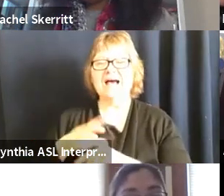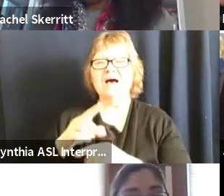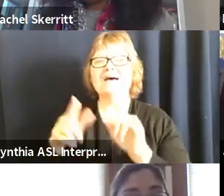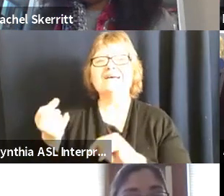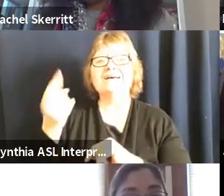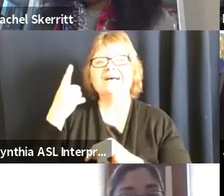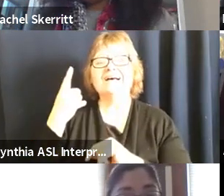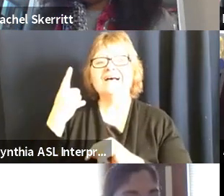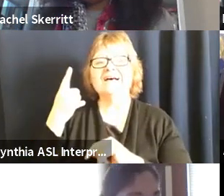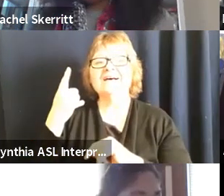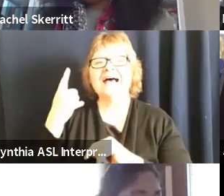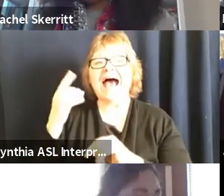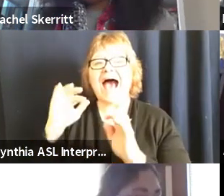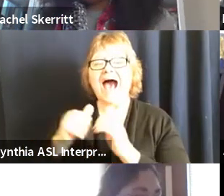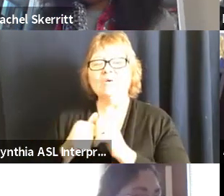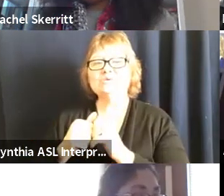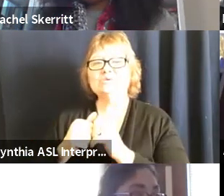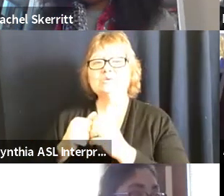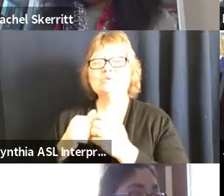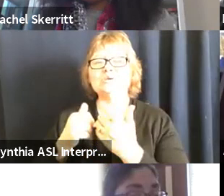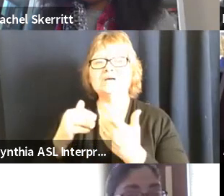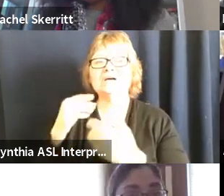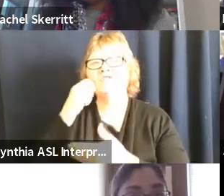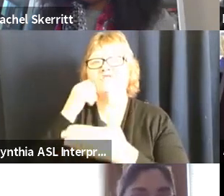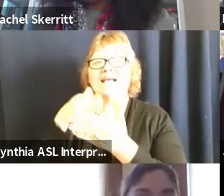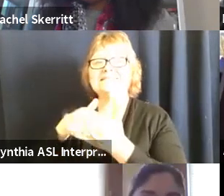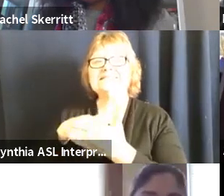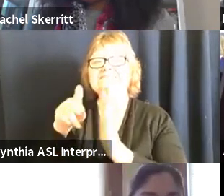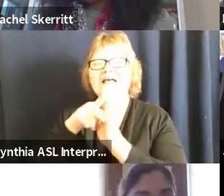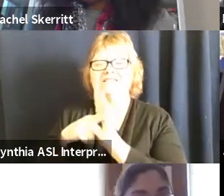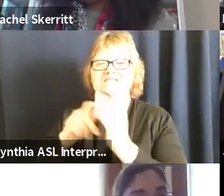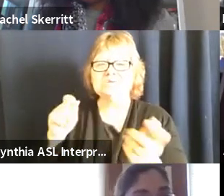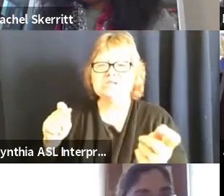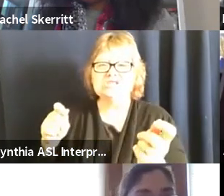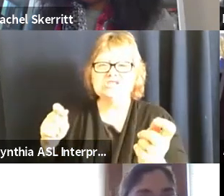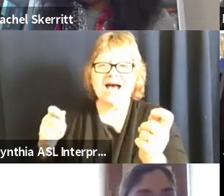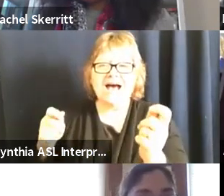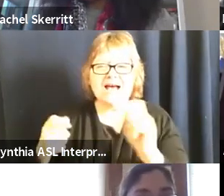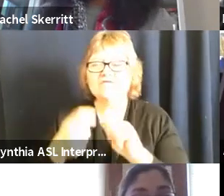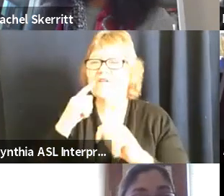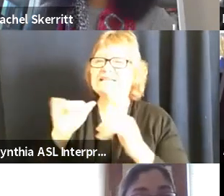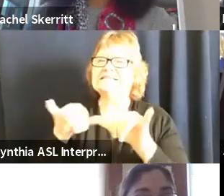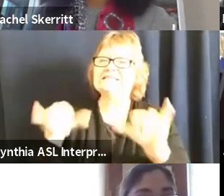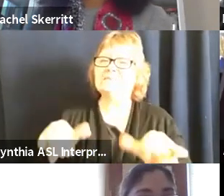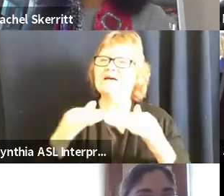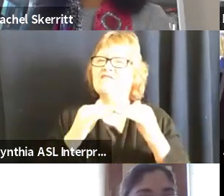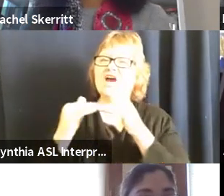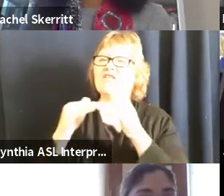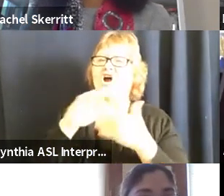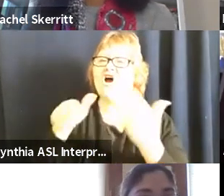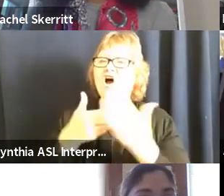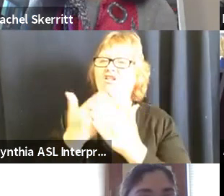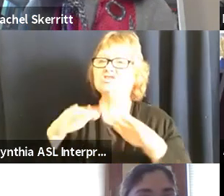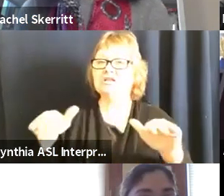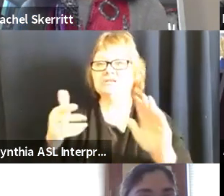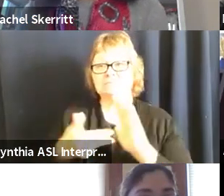undo decades and centuries of racist policies, for the system to be fair for all children, it means that my child might not